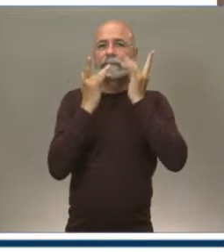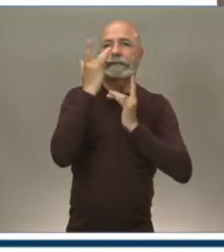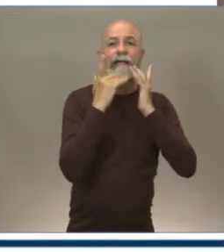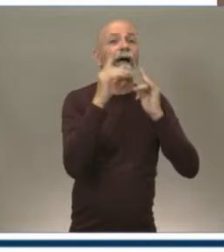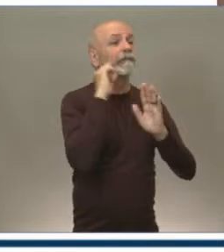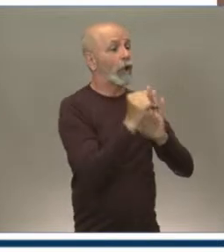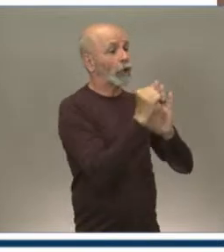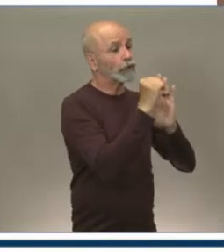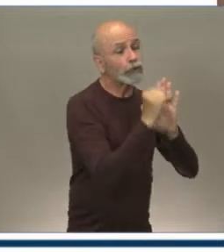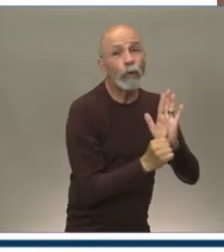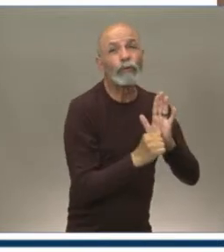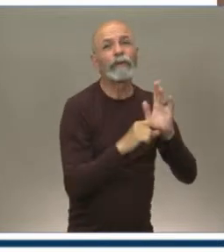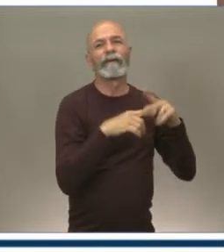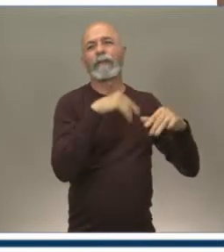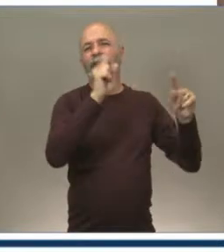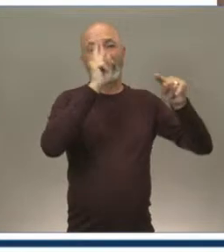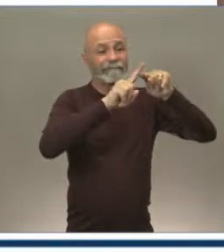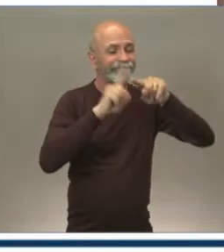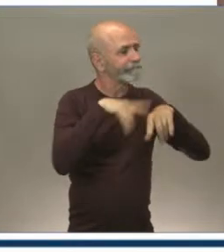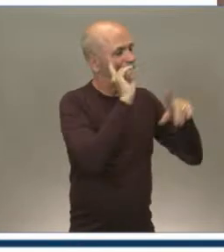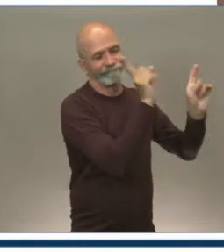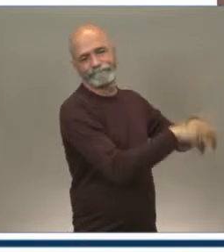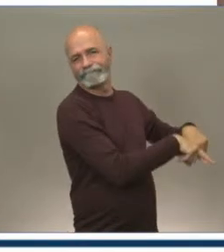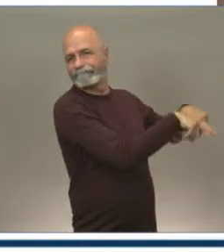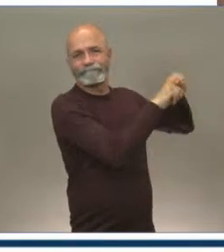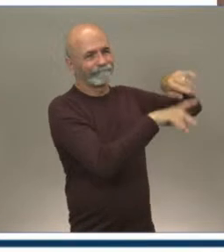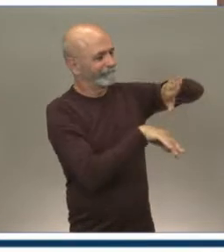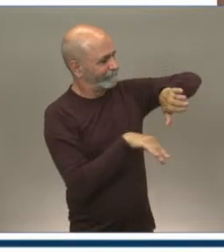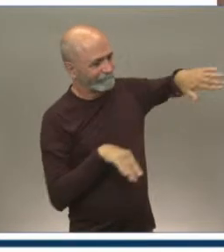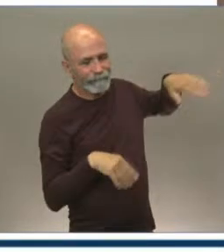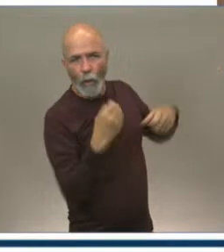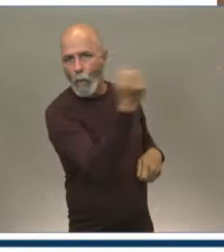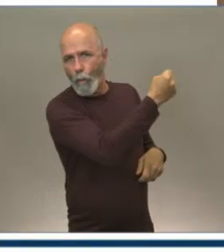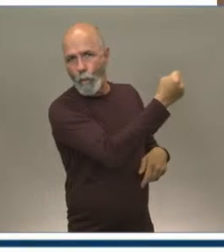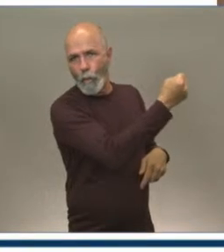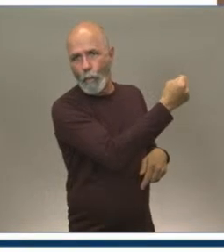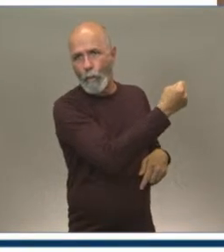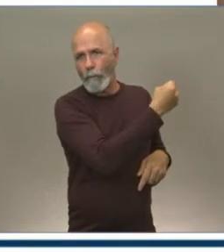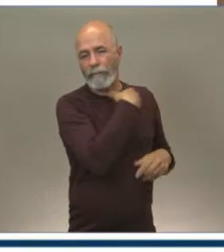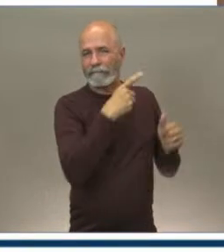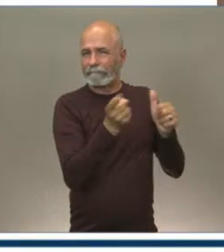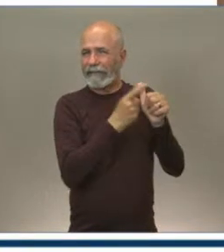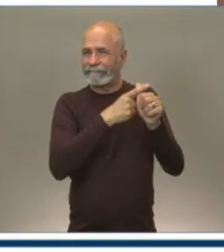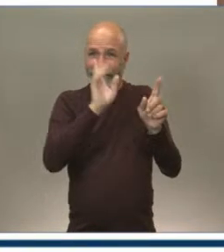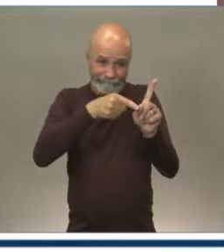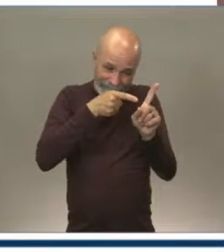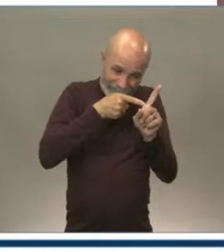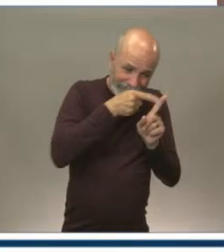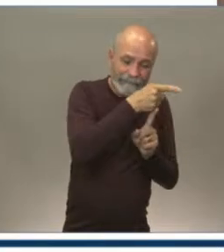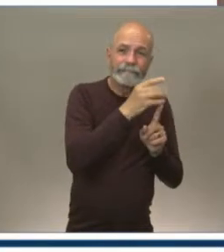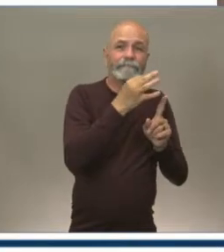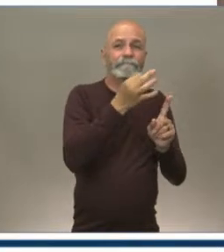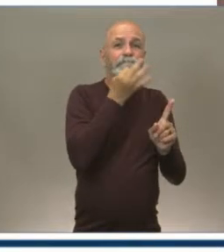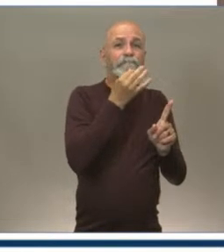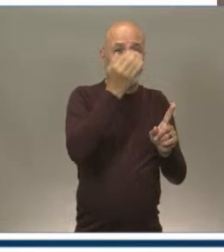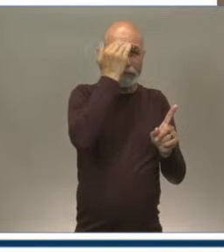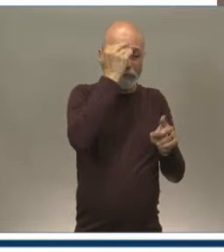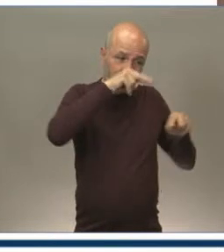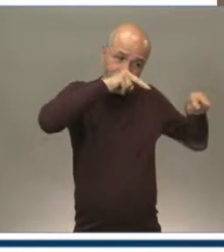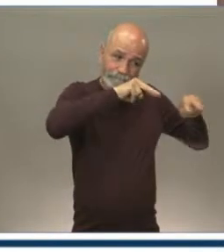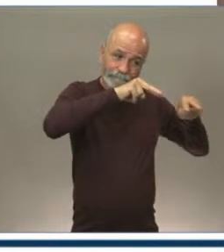This is necessary to ensure that we have the capacity and the specialized staff available to provide safe and appropriate care for all those who need